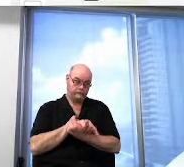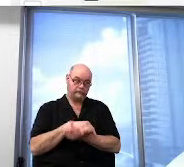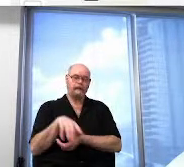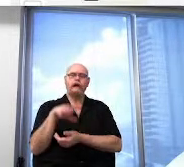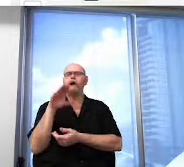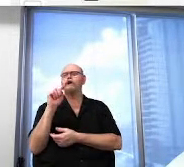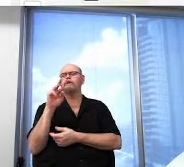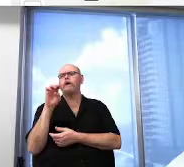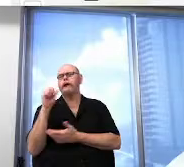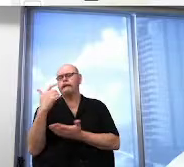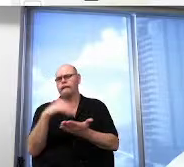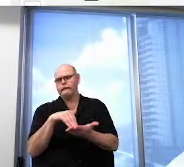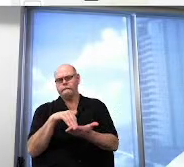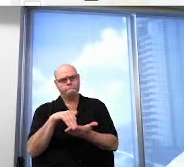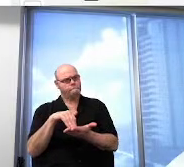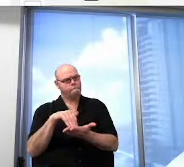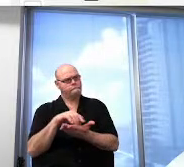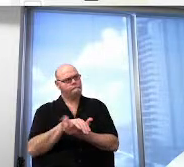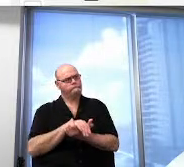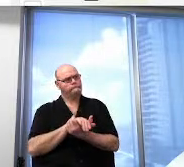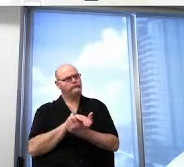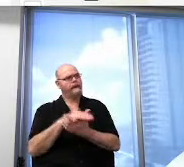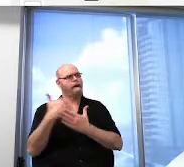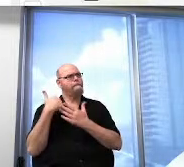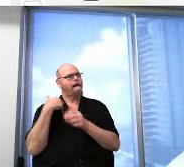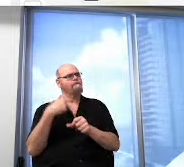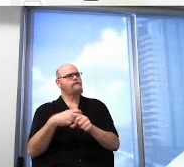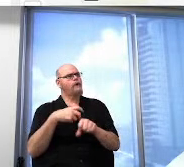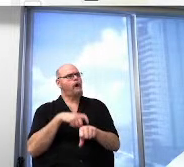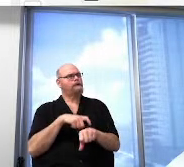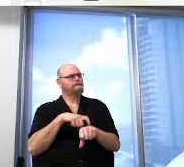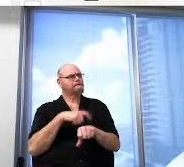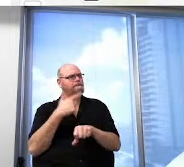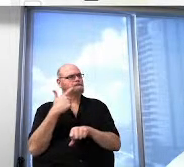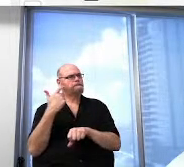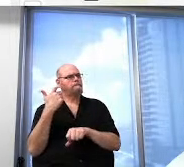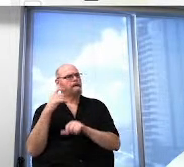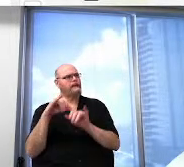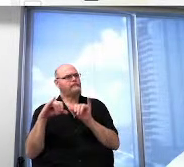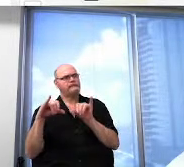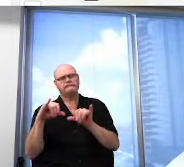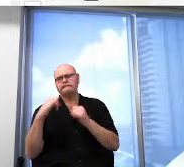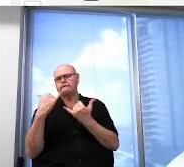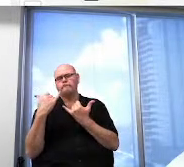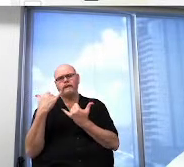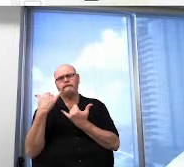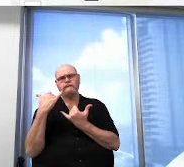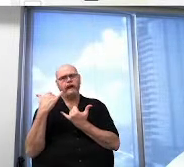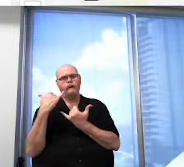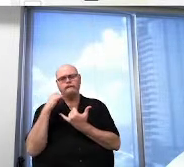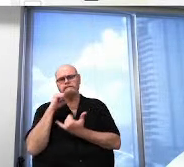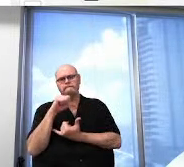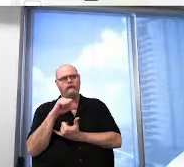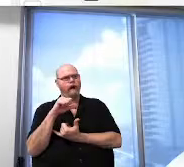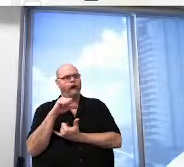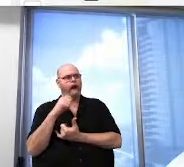Yeah, this is Commissioner Torres again. I'm having a hard time because the system right now, it's